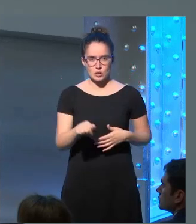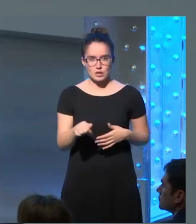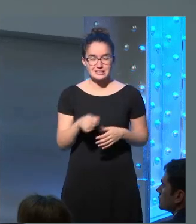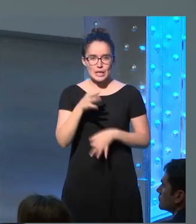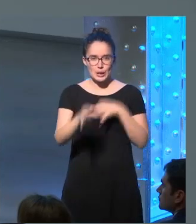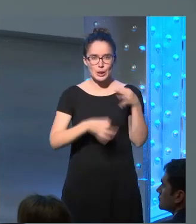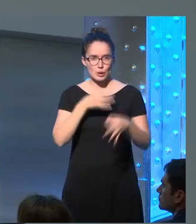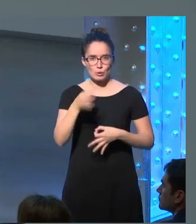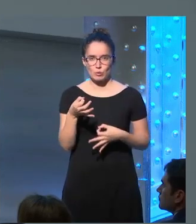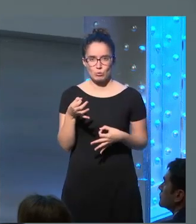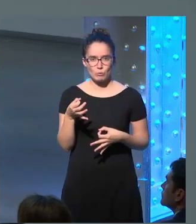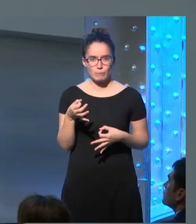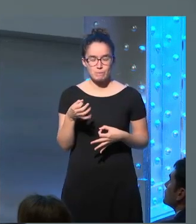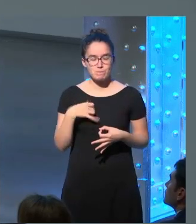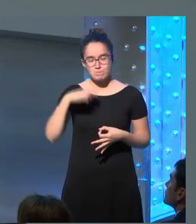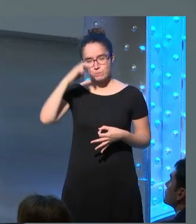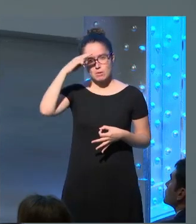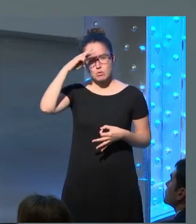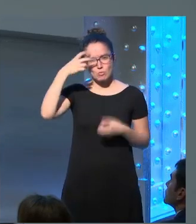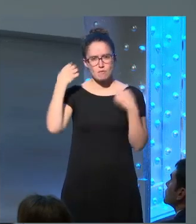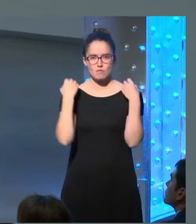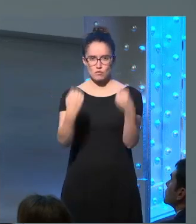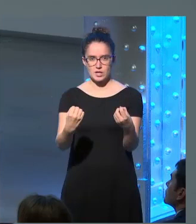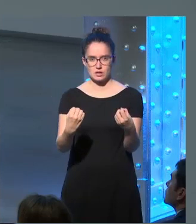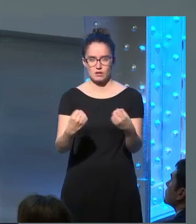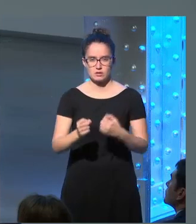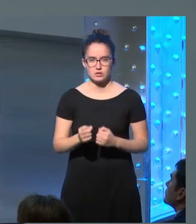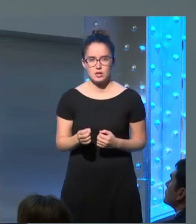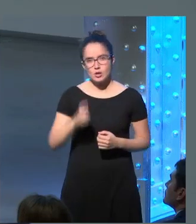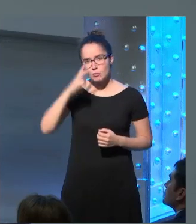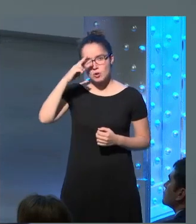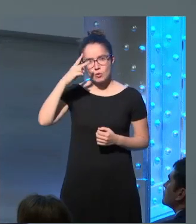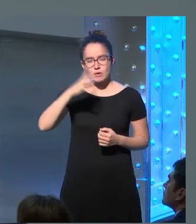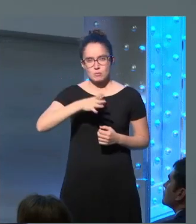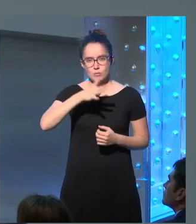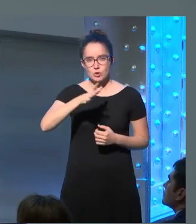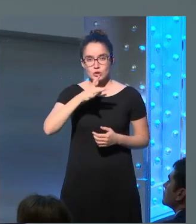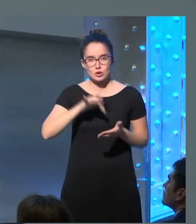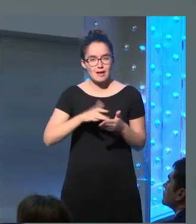that you have discussed here is a source of concern.